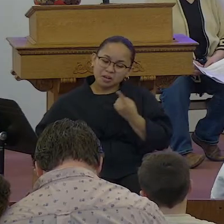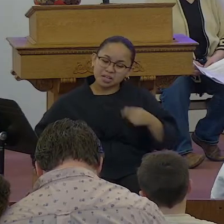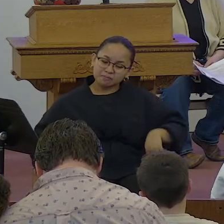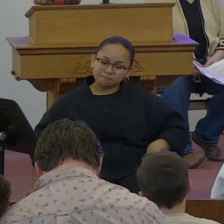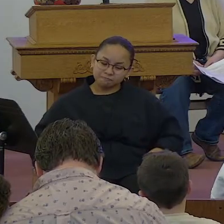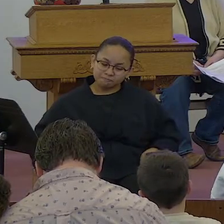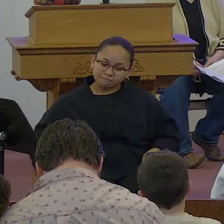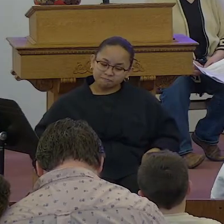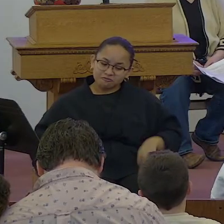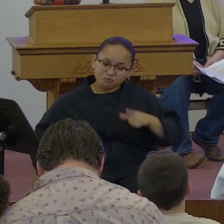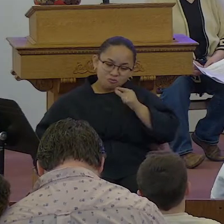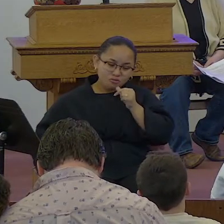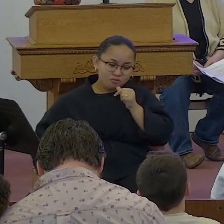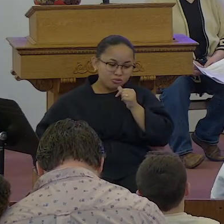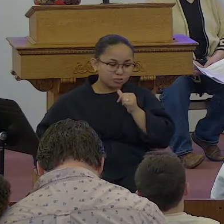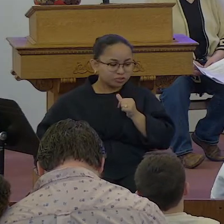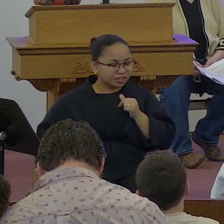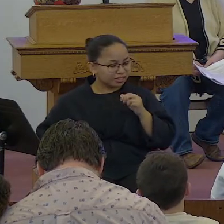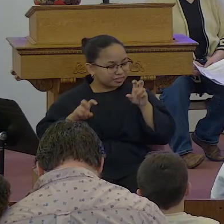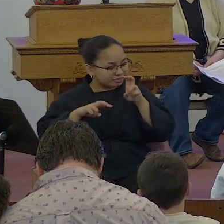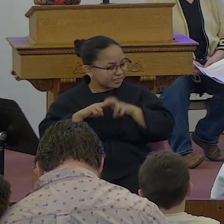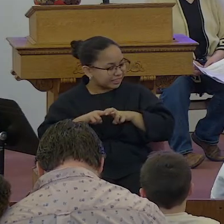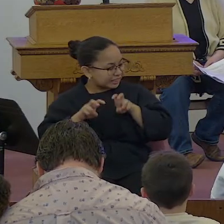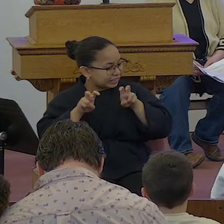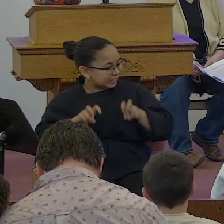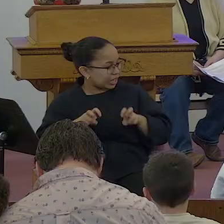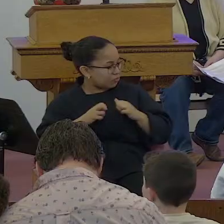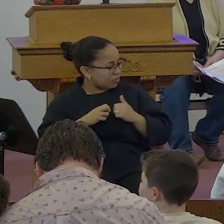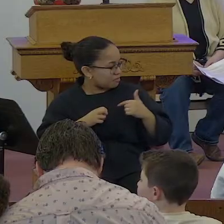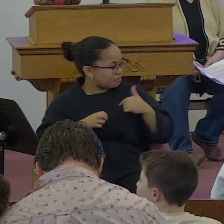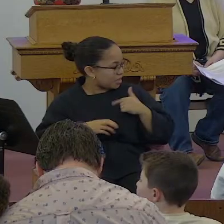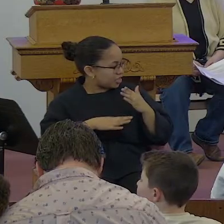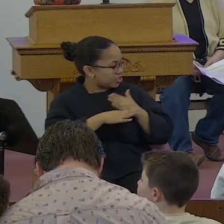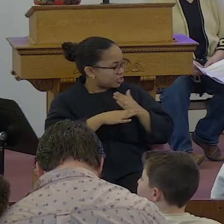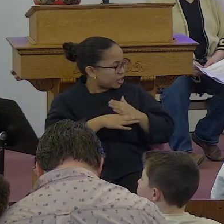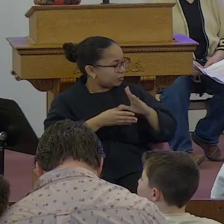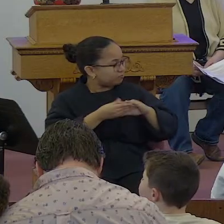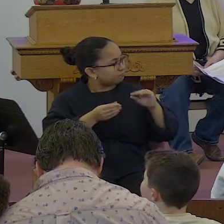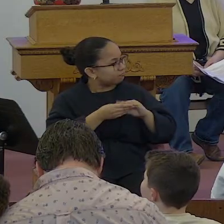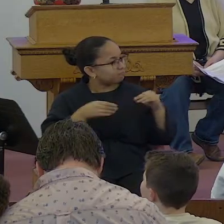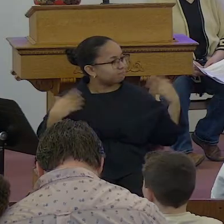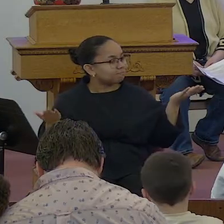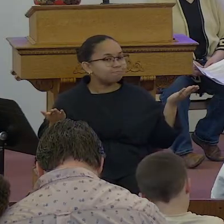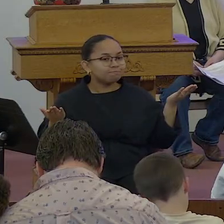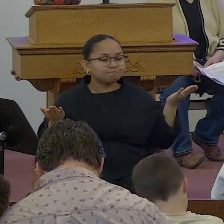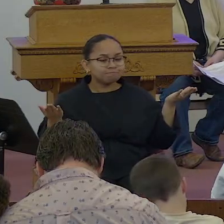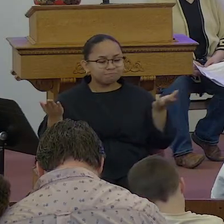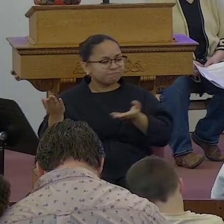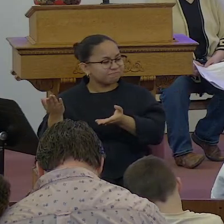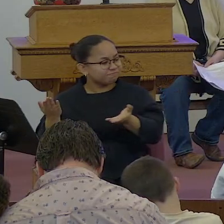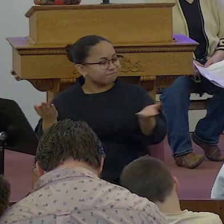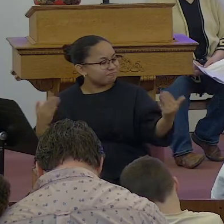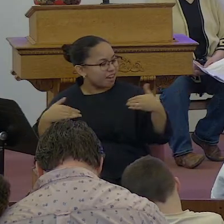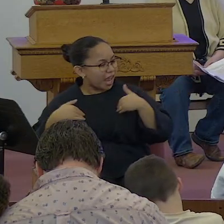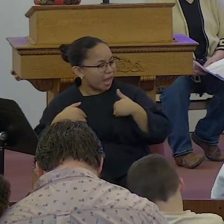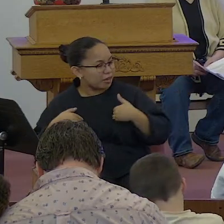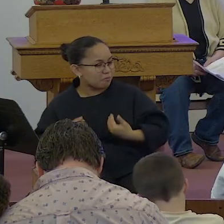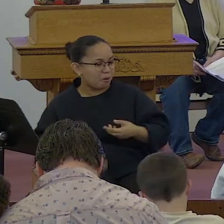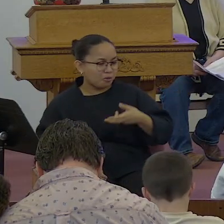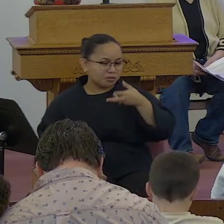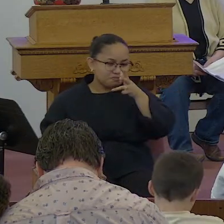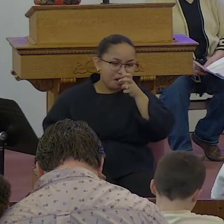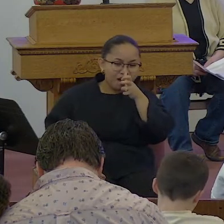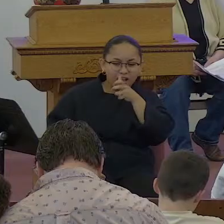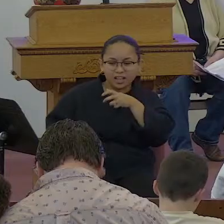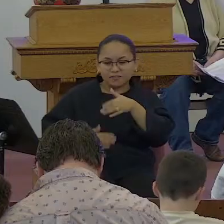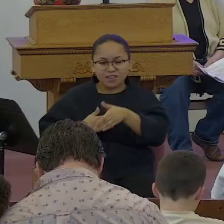going to sit at the front porch and swap stories with me? None of these creepers and crawlers, not these diggers and